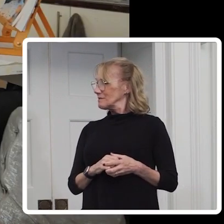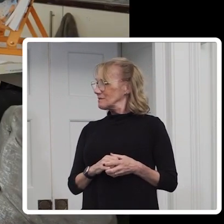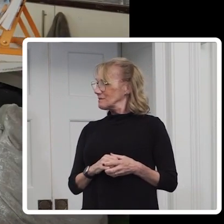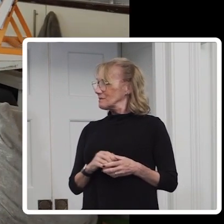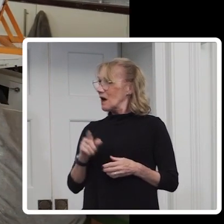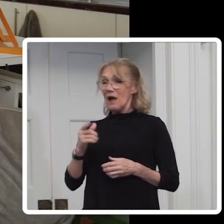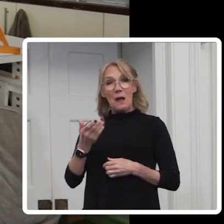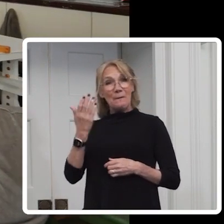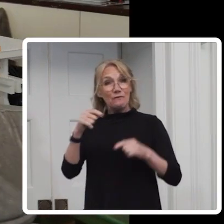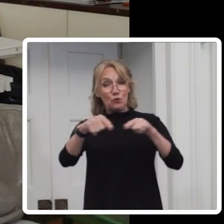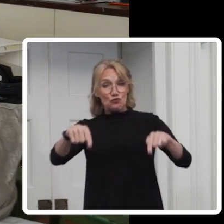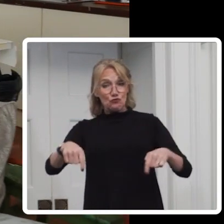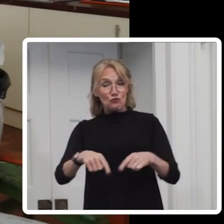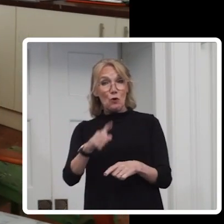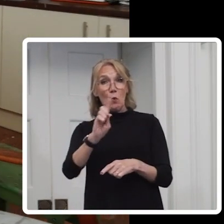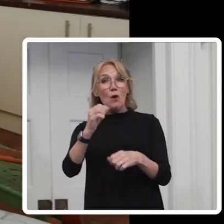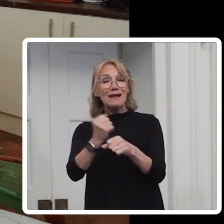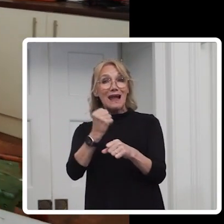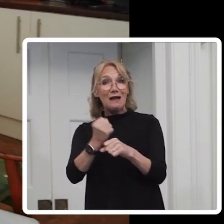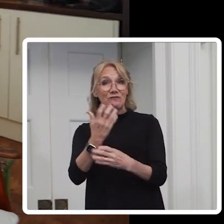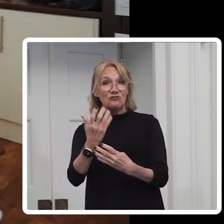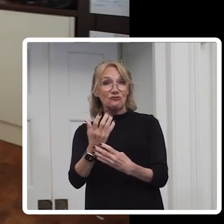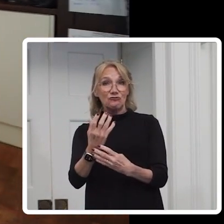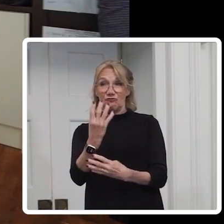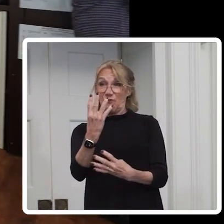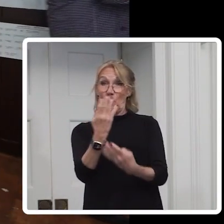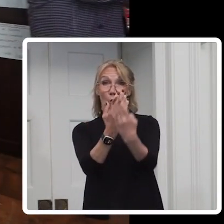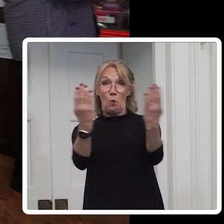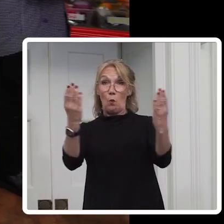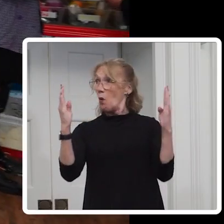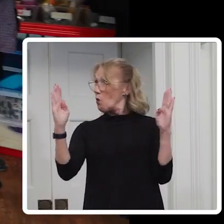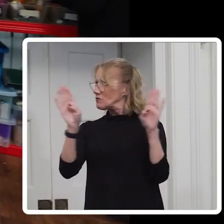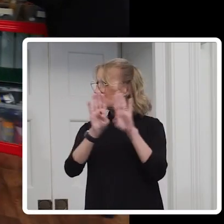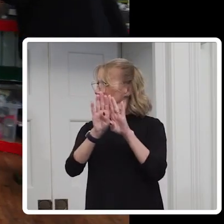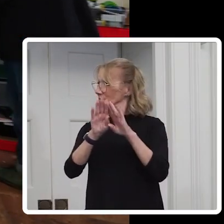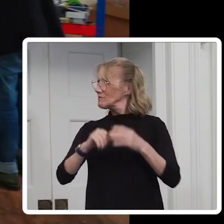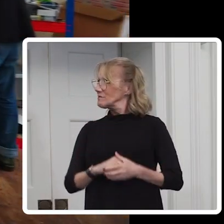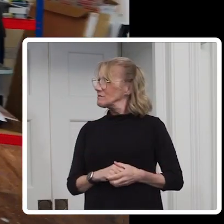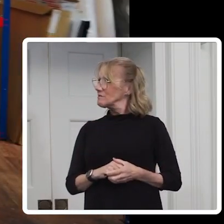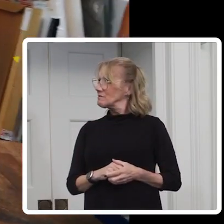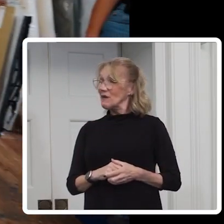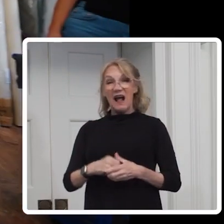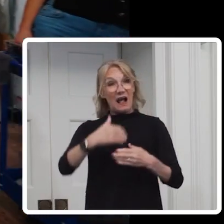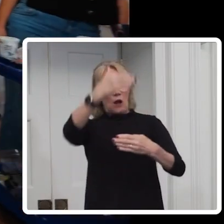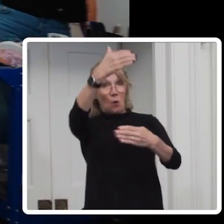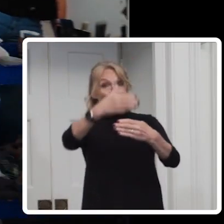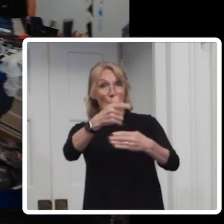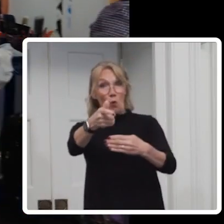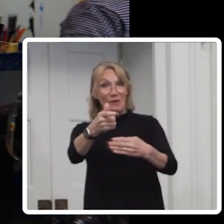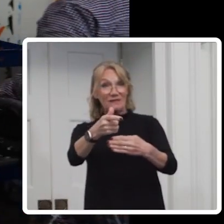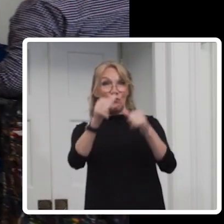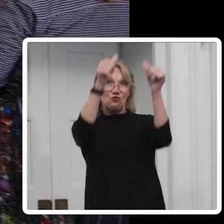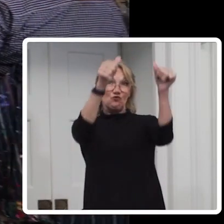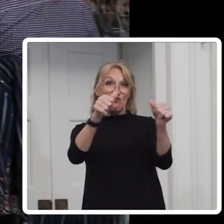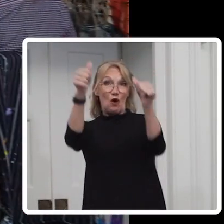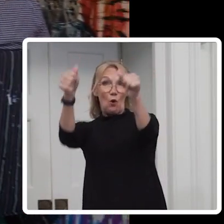It was a garage though, it was at one point. 4 walls. That one's for showing things.